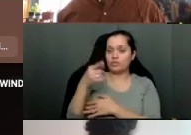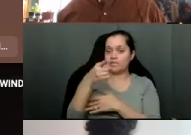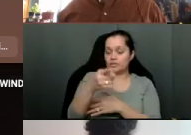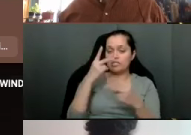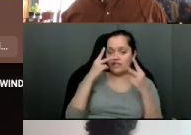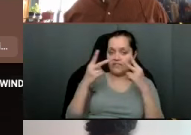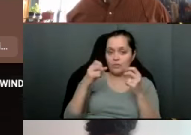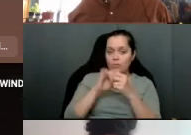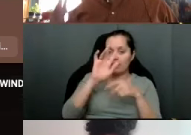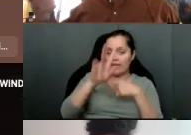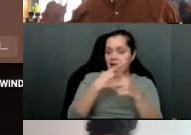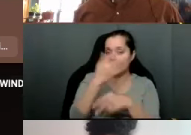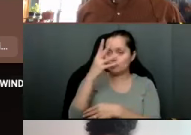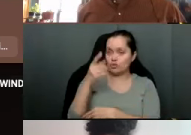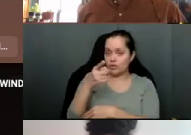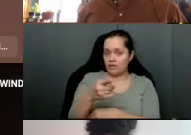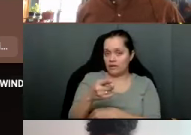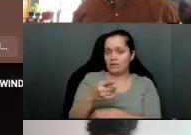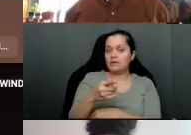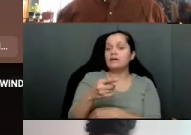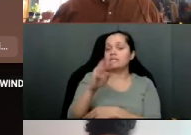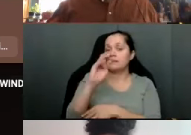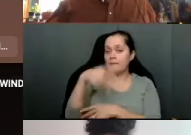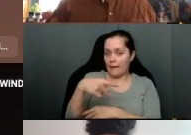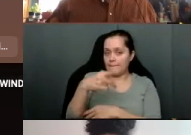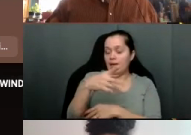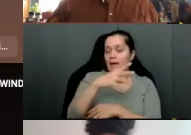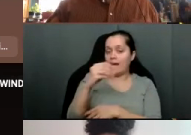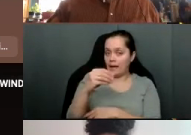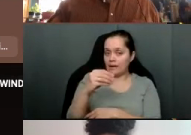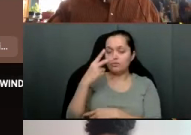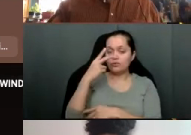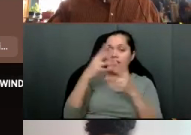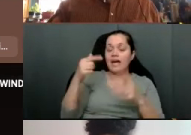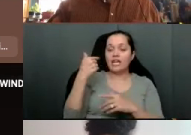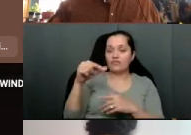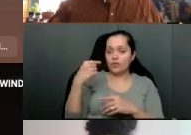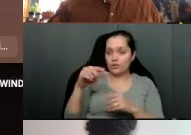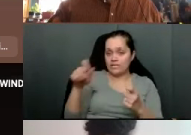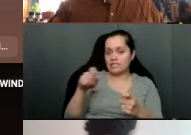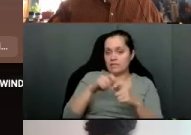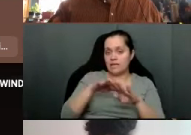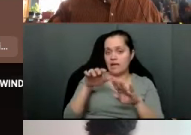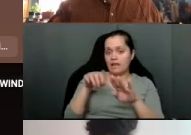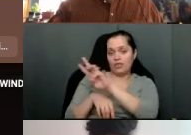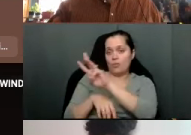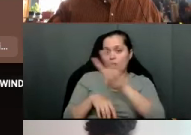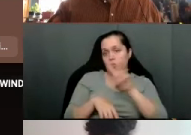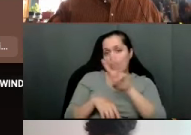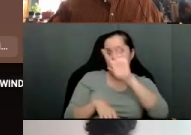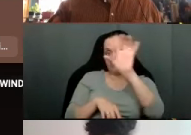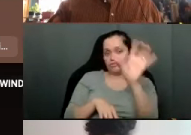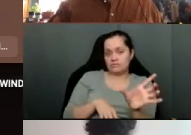visual with that, this picture, including a map. And we see a lot of green, especially on the western side